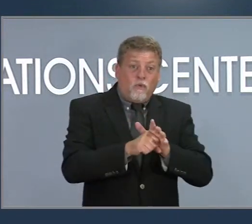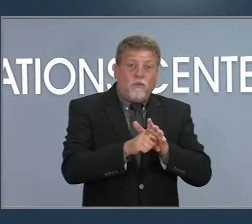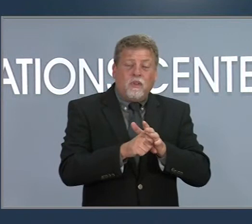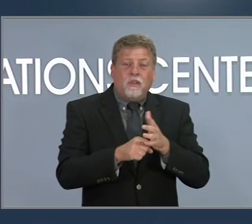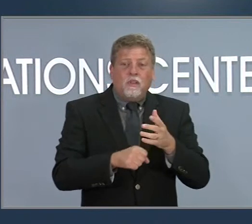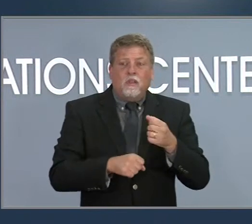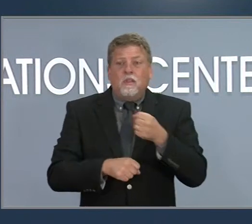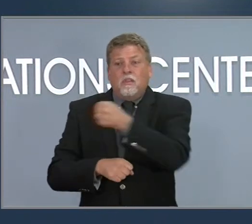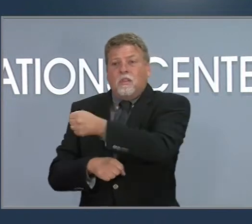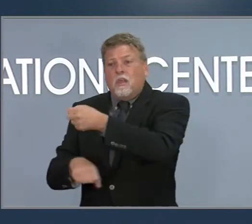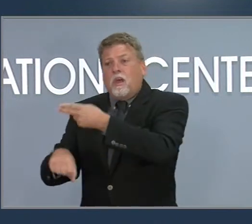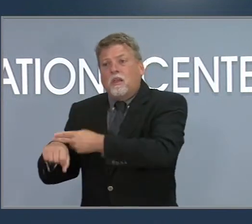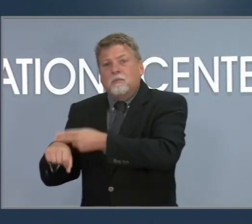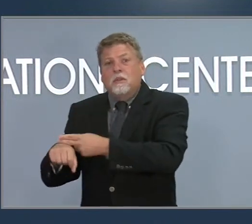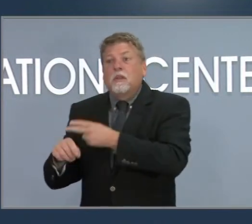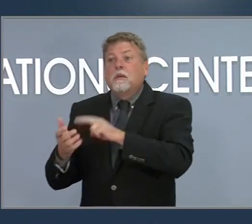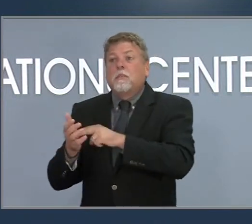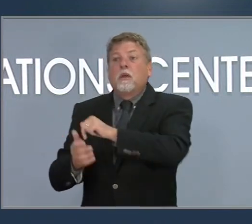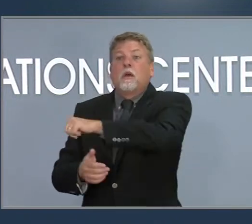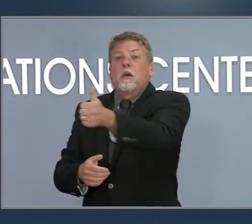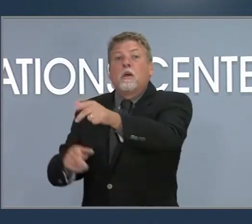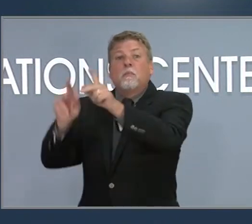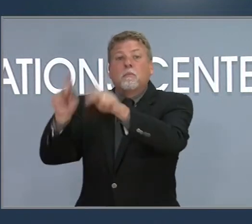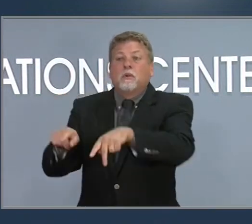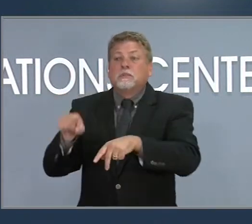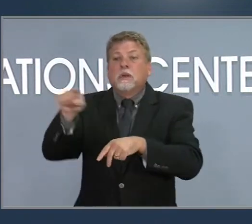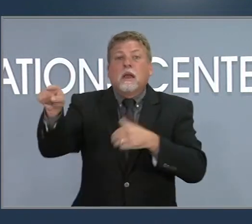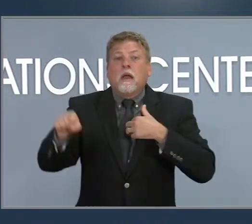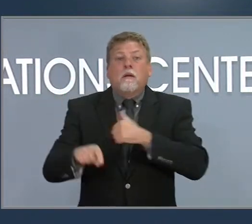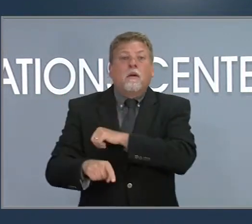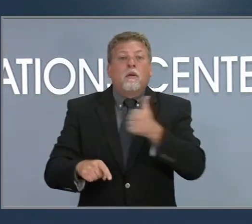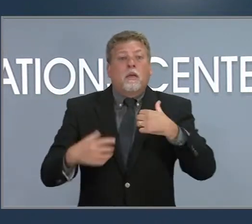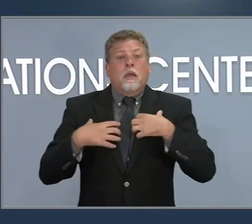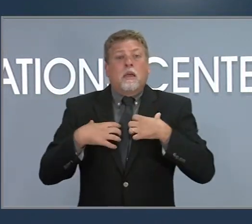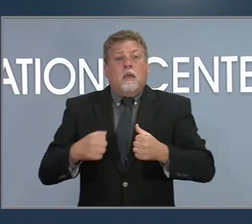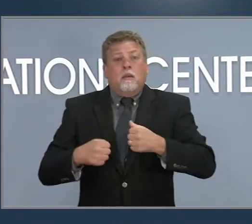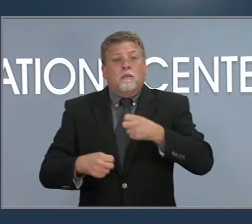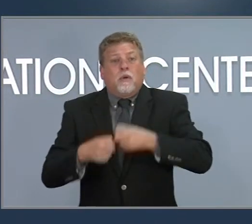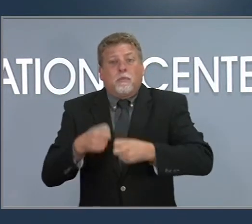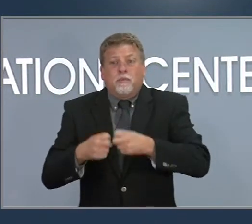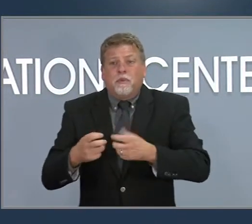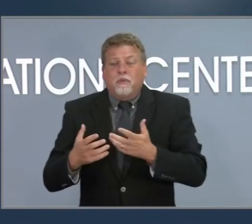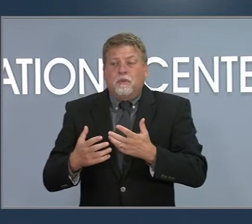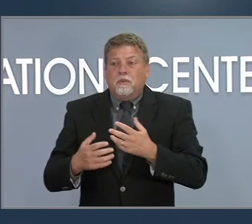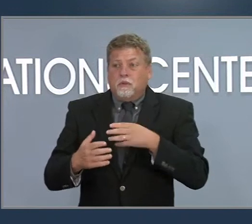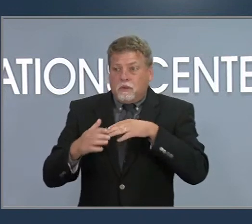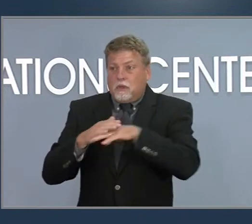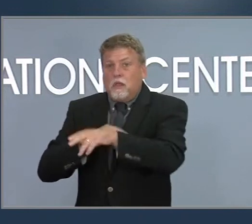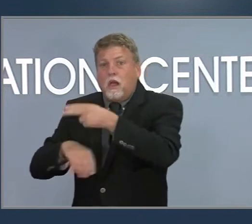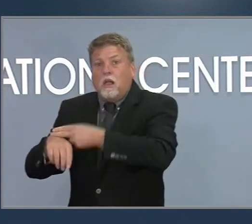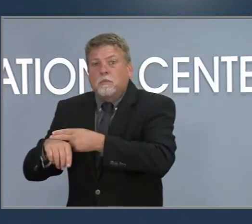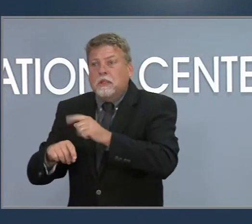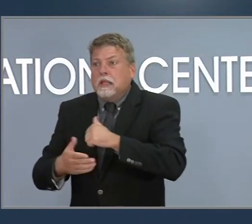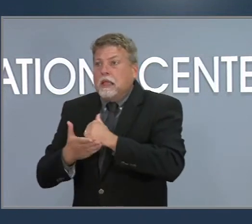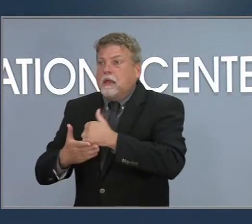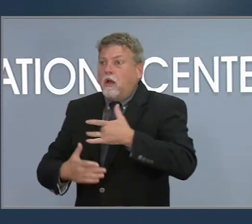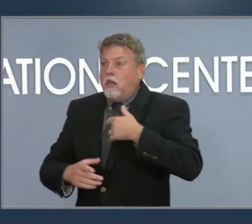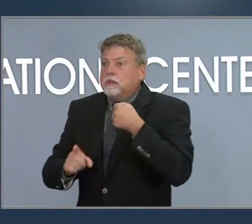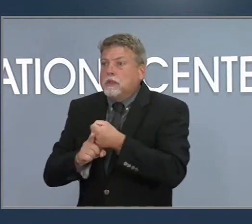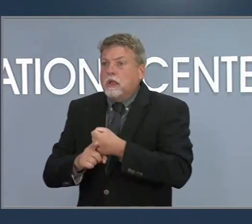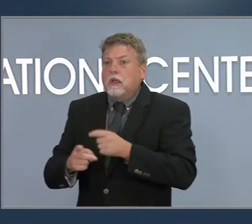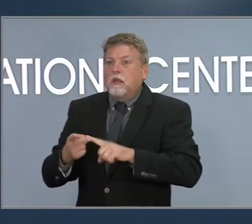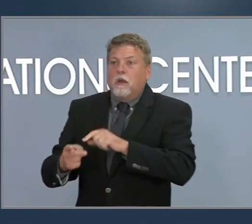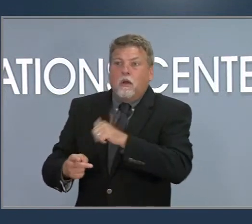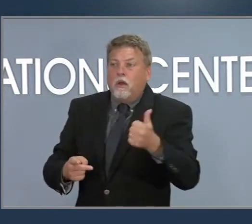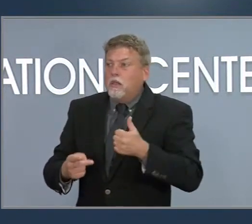needing cancer treatment, a heart attack, or a life-threatening health crisis treatment. This next slide looks at what's happening at the local